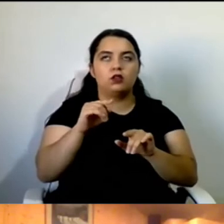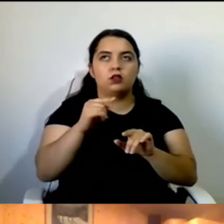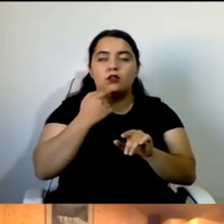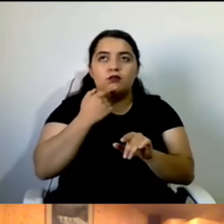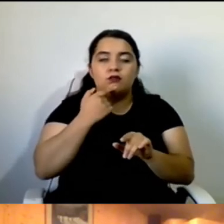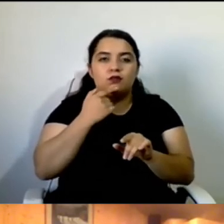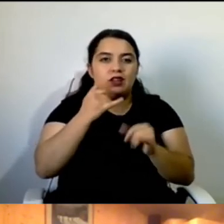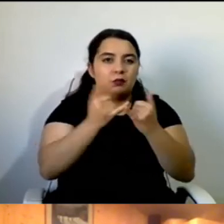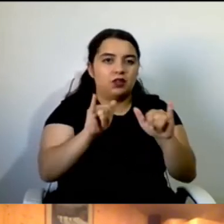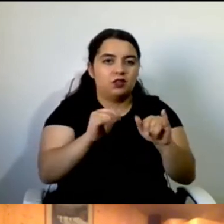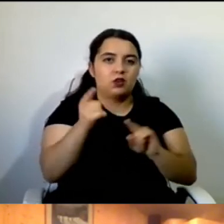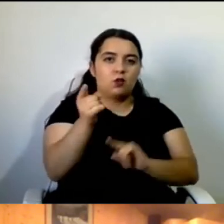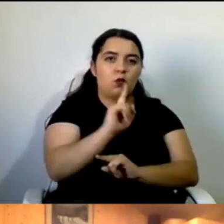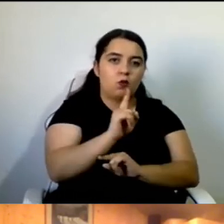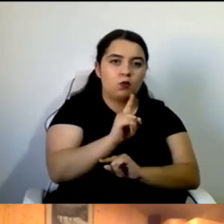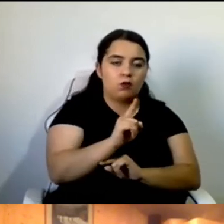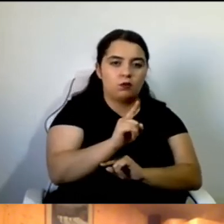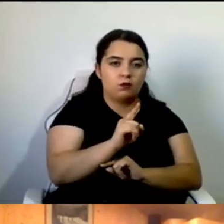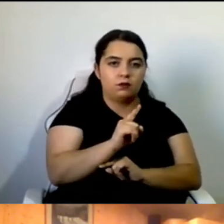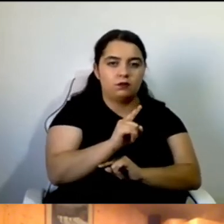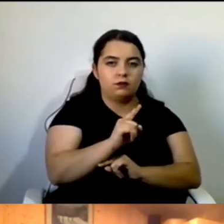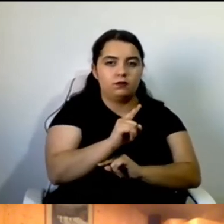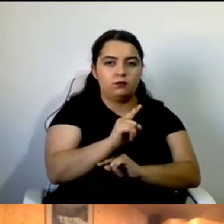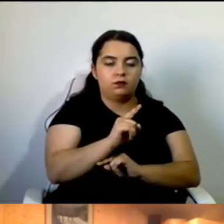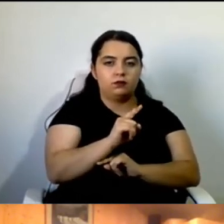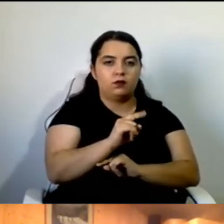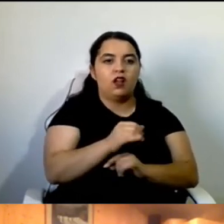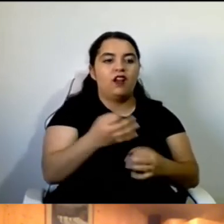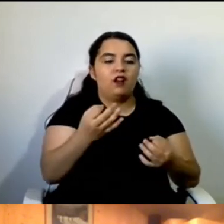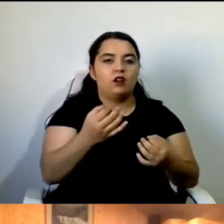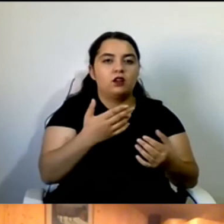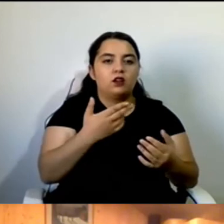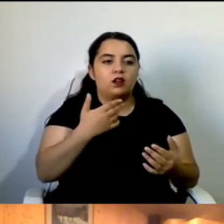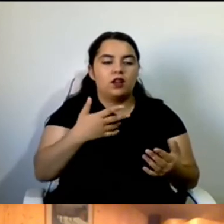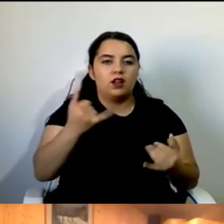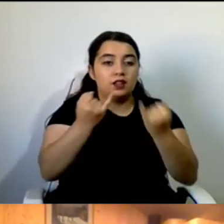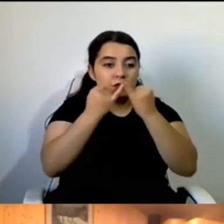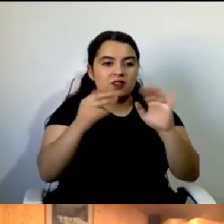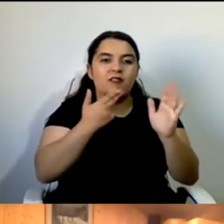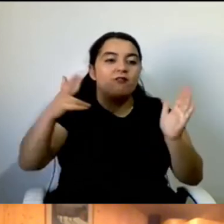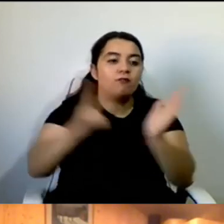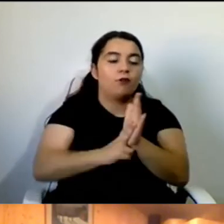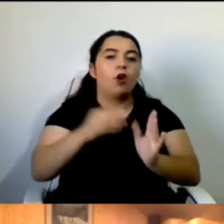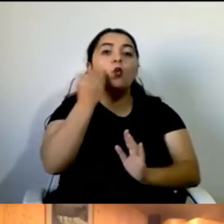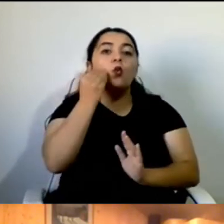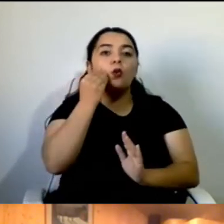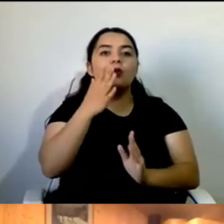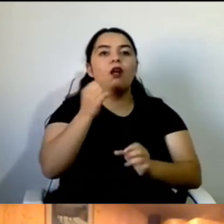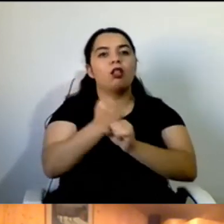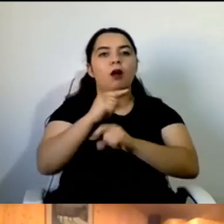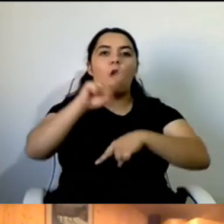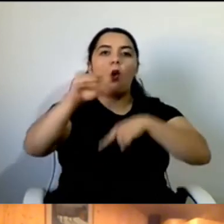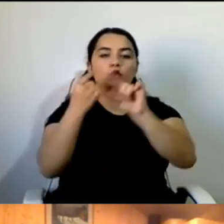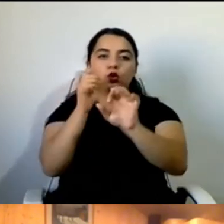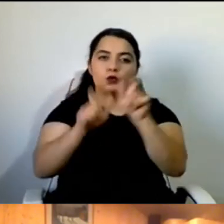We say real independence comes with when you're working with other people and you have a different guarantee of the services. That somebody's paid to